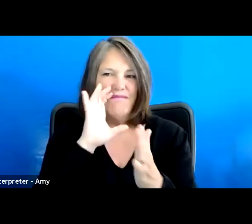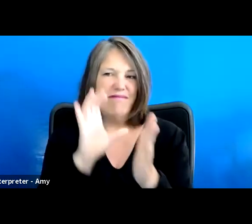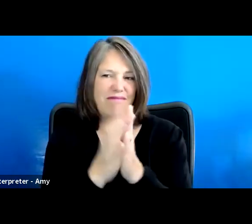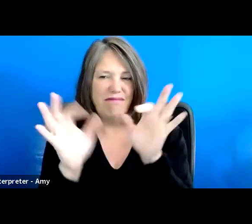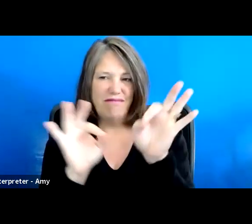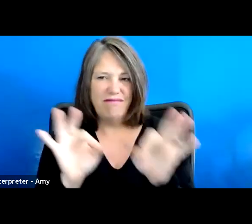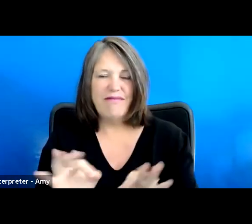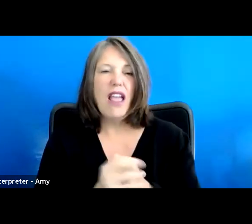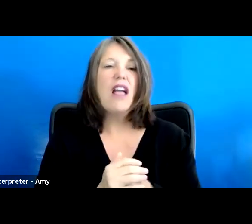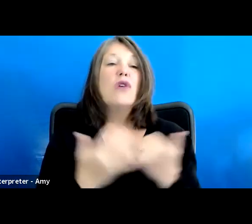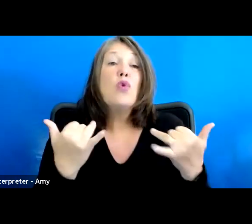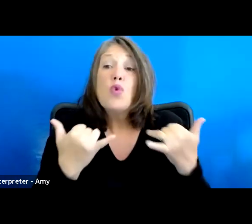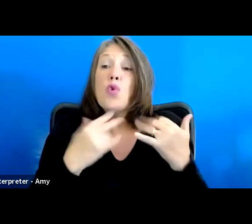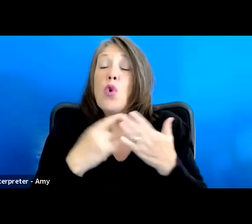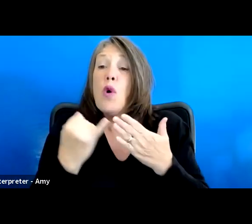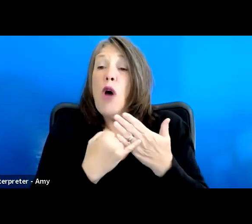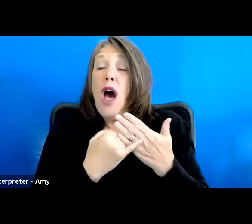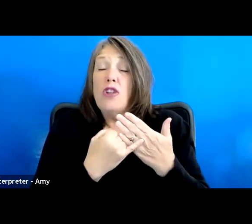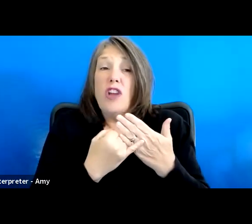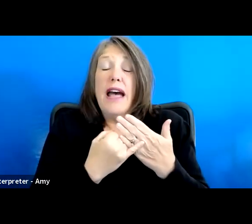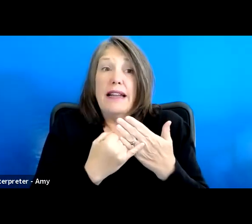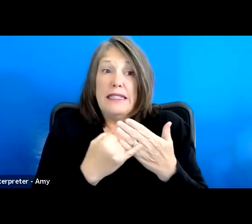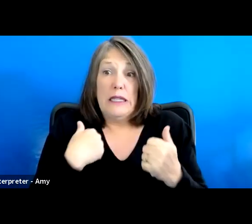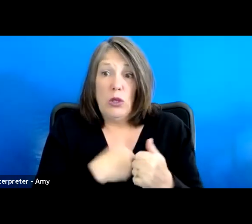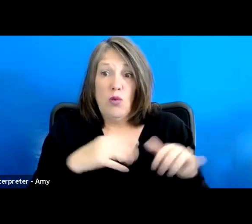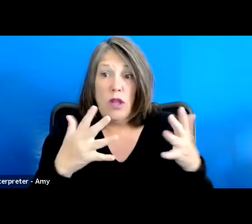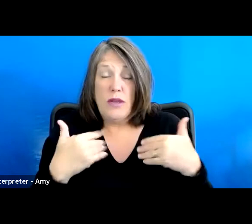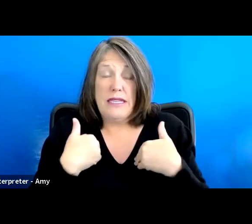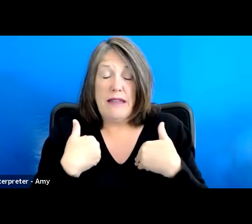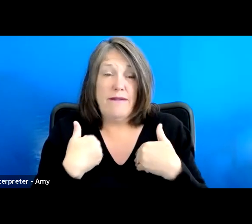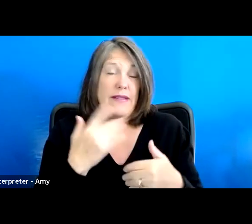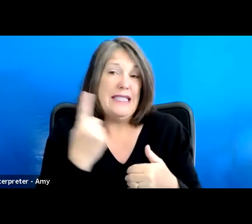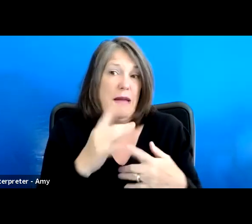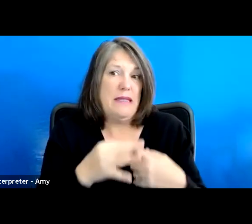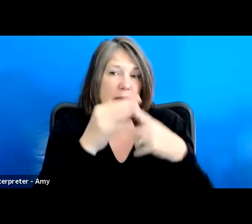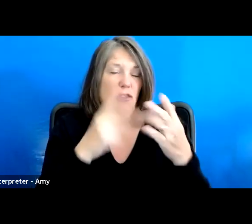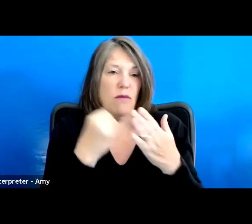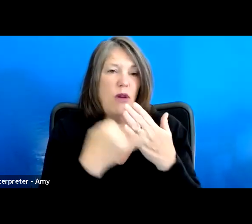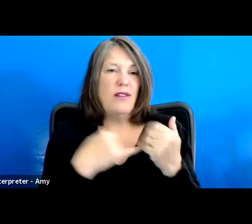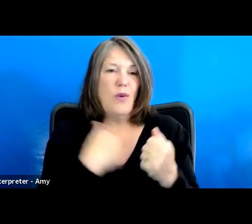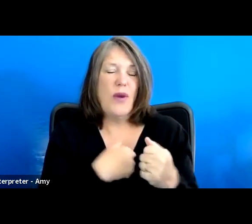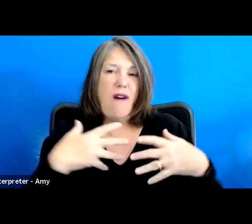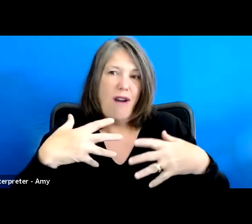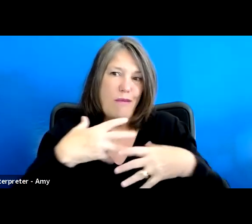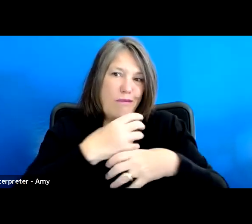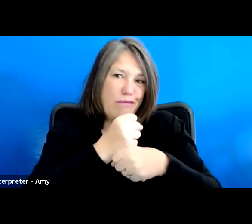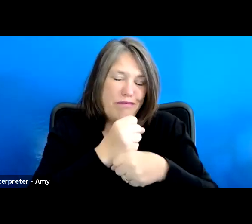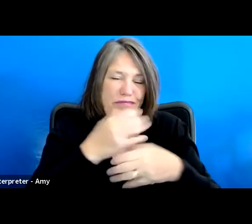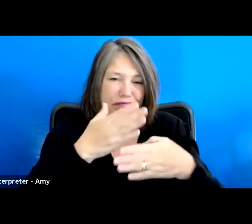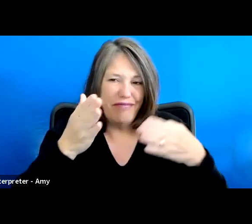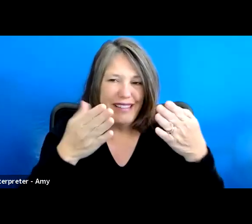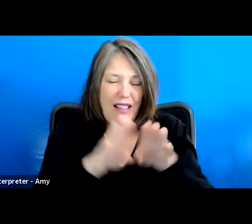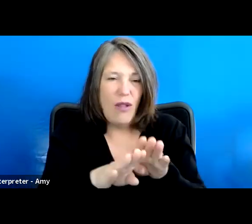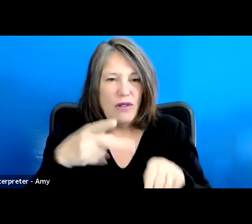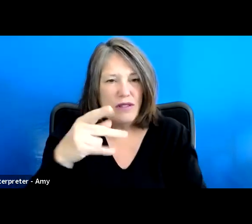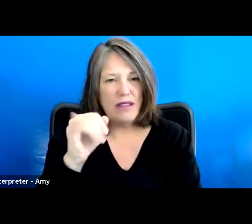So our current projects that we have going on, we've always got some special projects. So we are wrapping up Pickle. And then our state